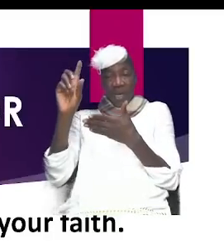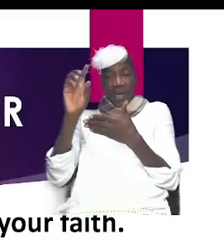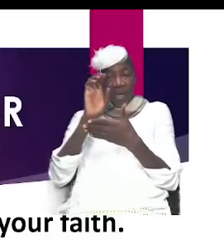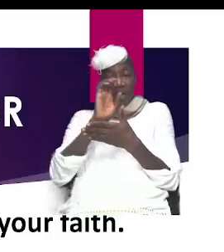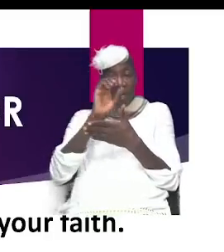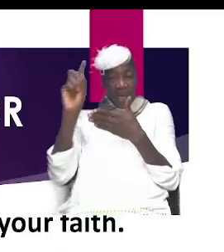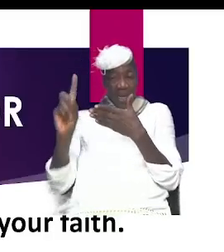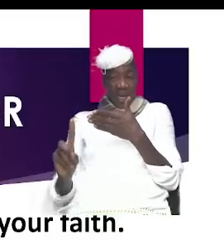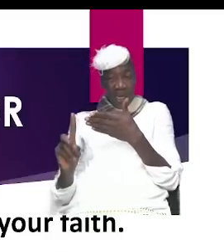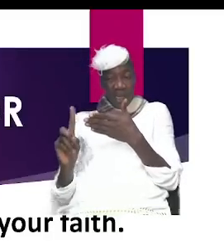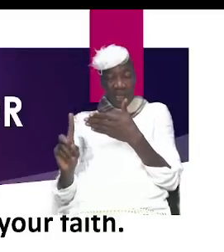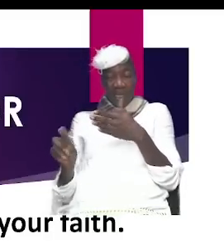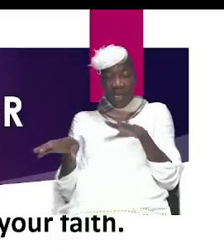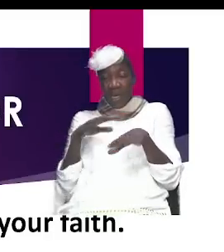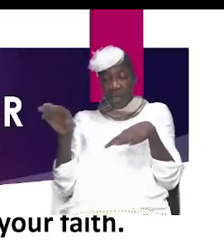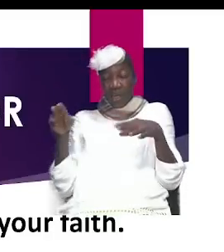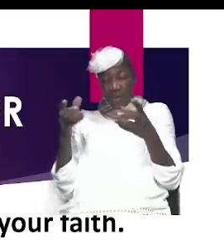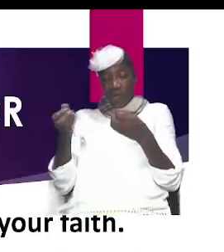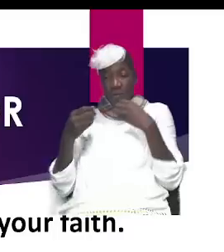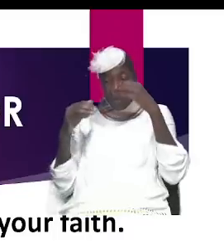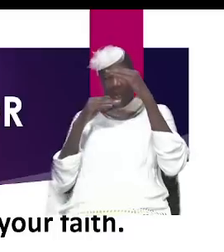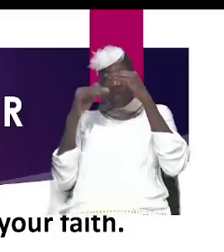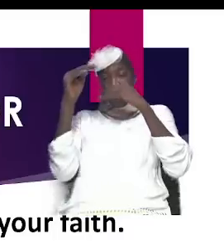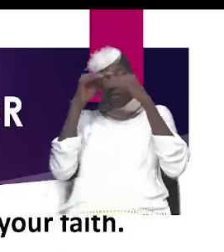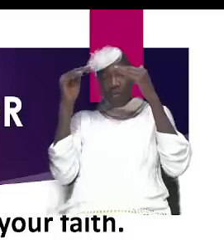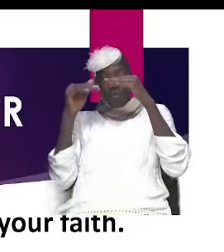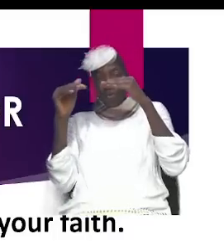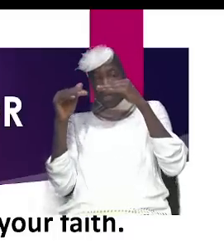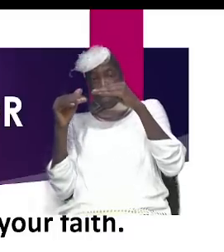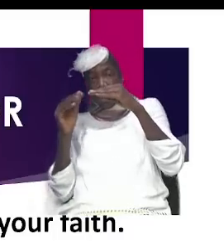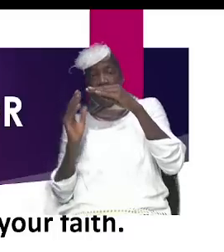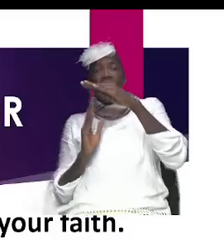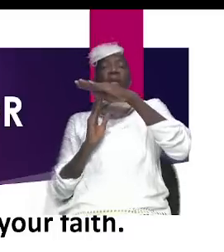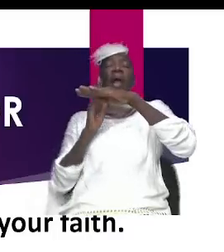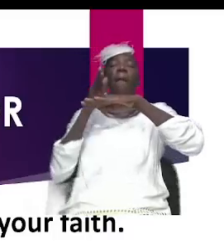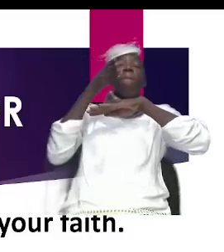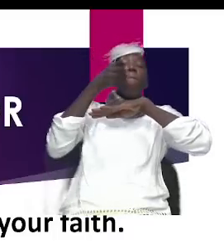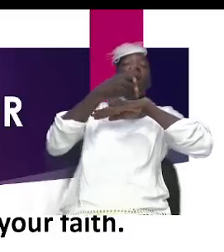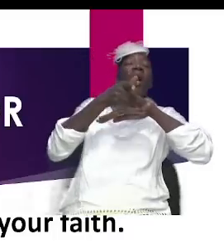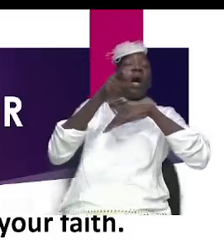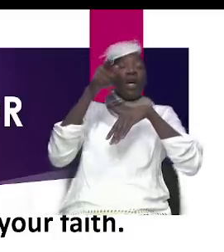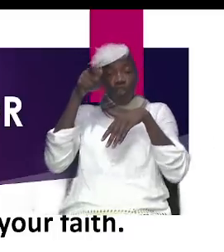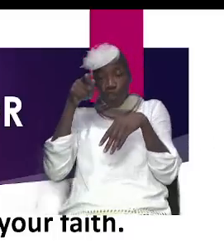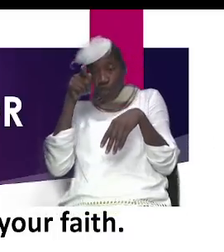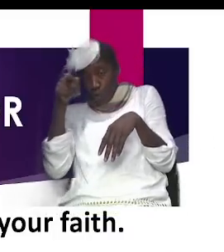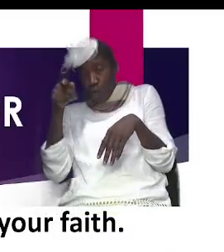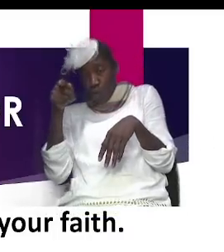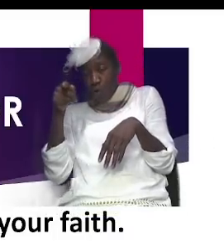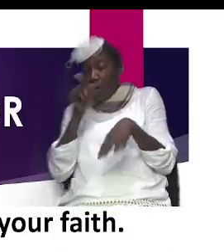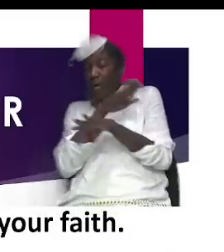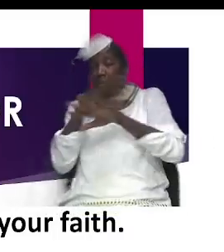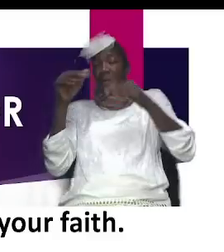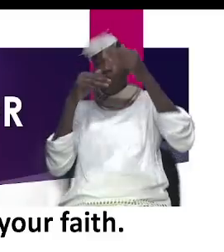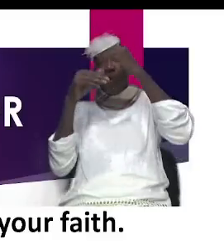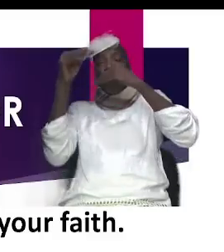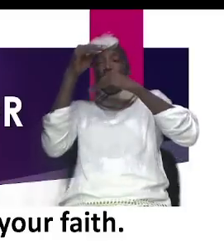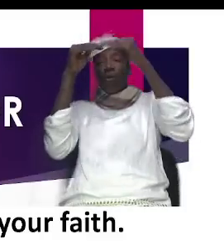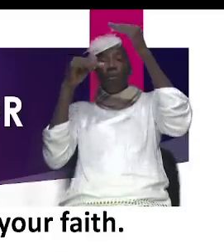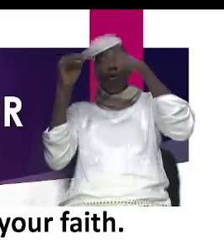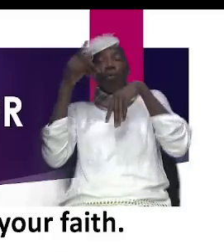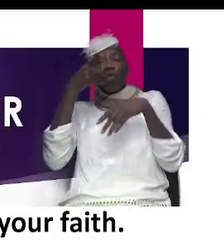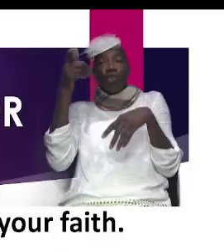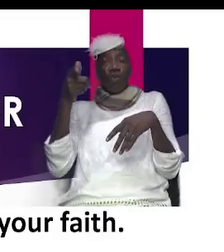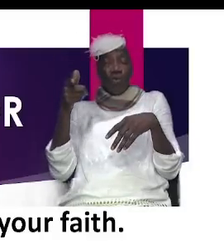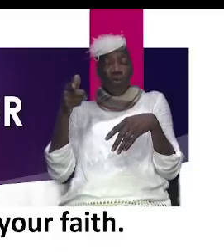promotion. You are looked over, bypassing the job because of your faith. They don't promote you. They feel that if they want to